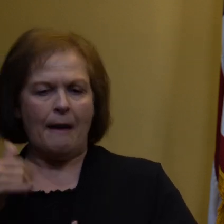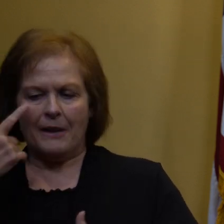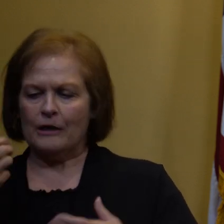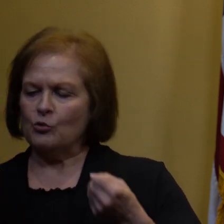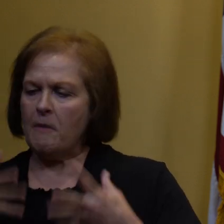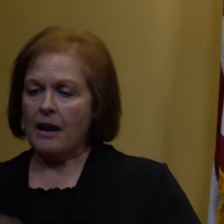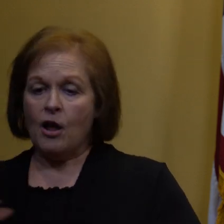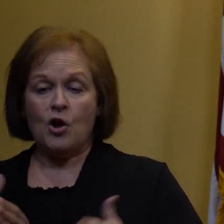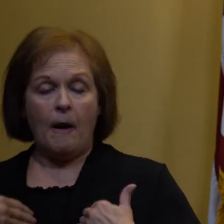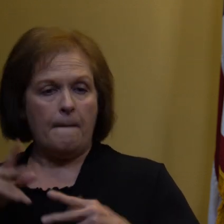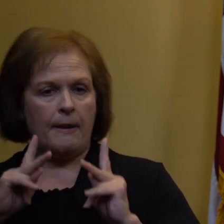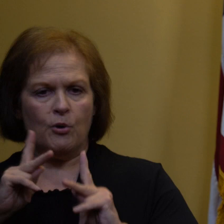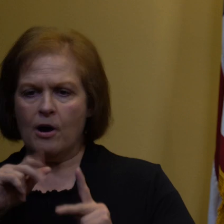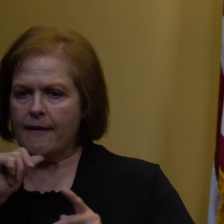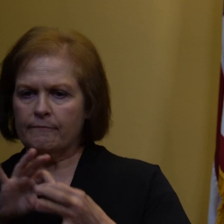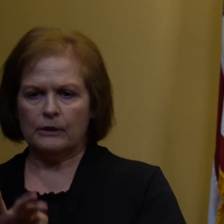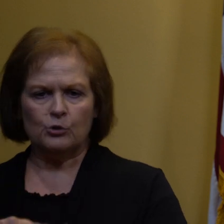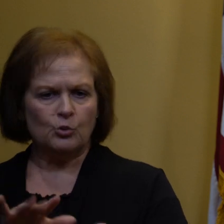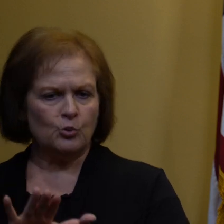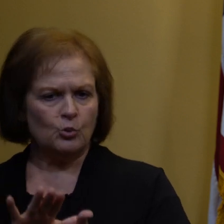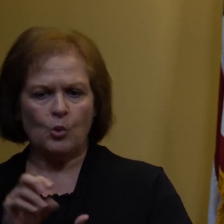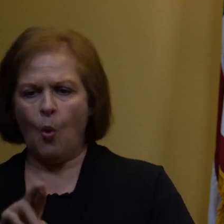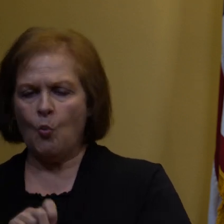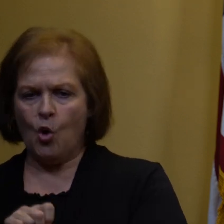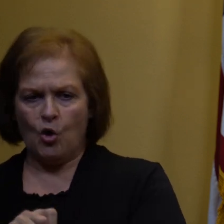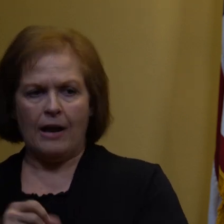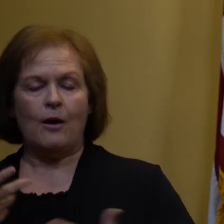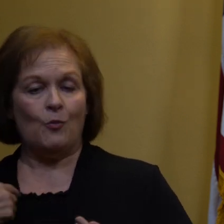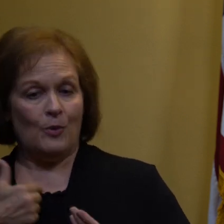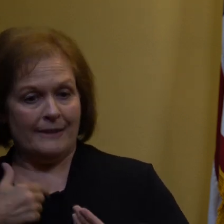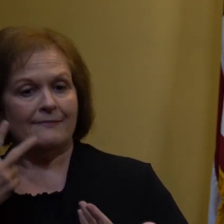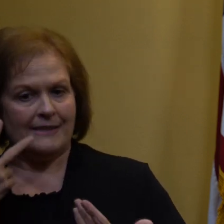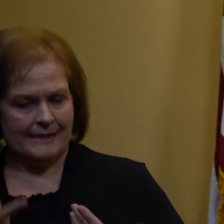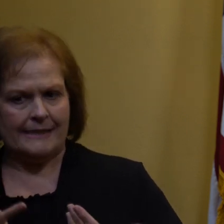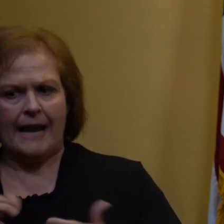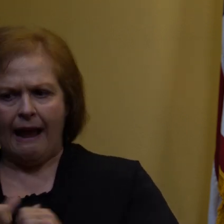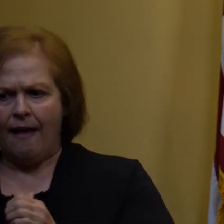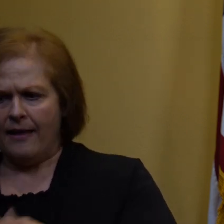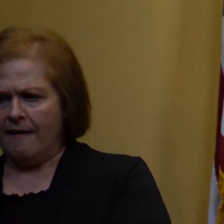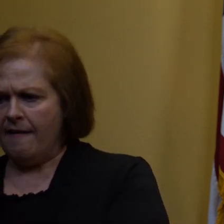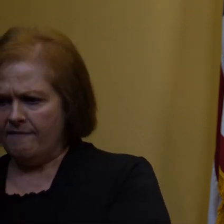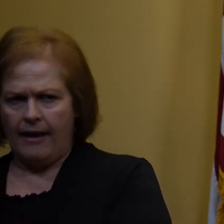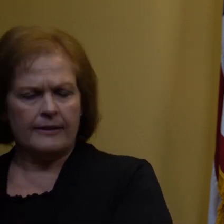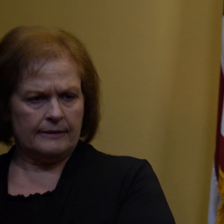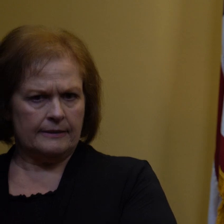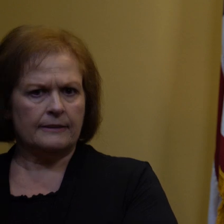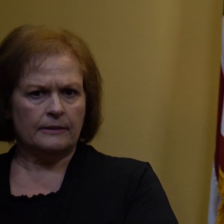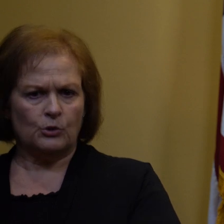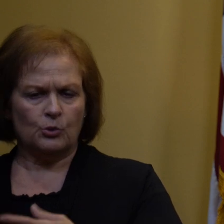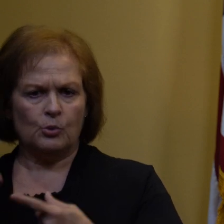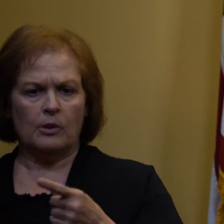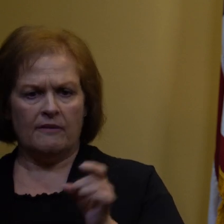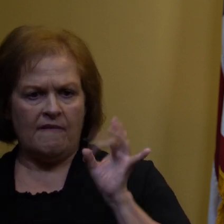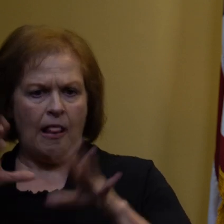young people are not connected to school nor work. And we're seeing how that spills over even to violent